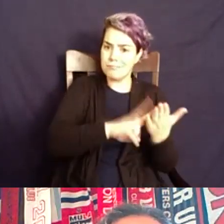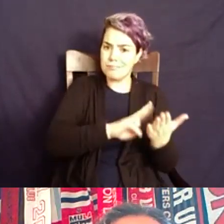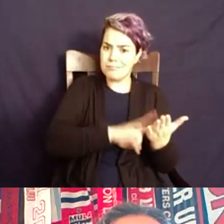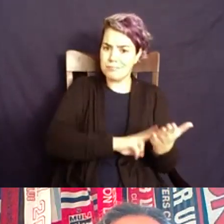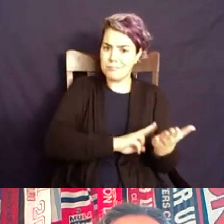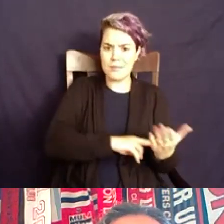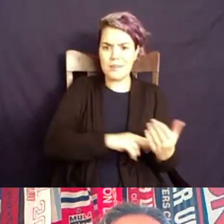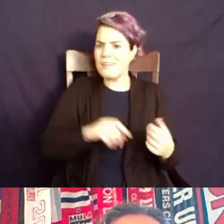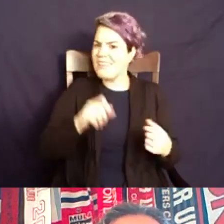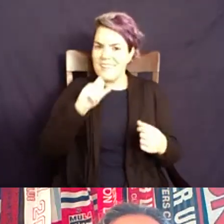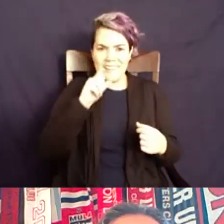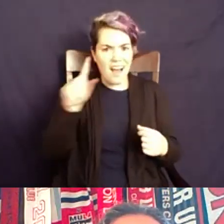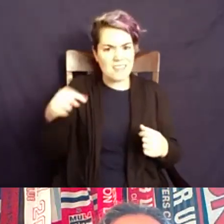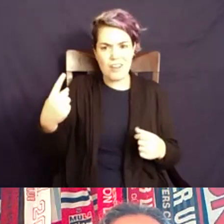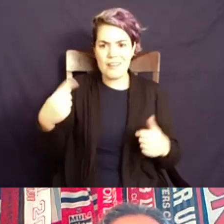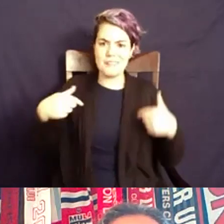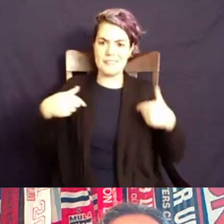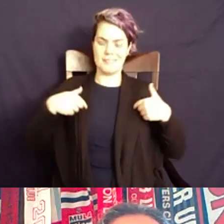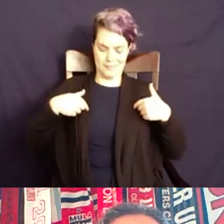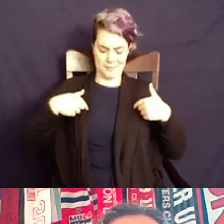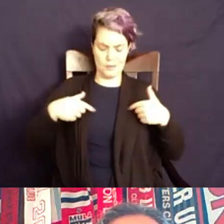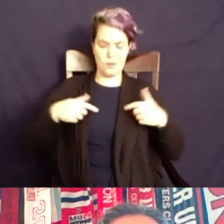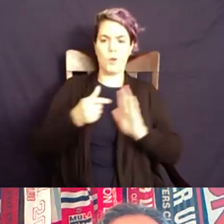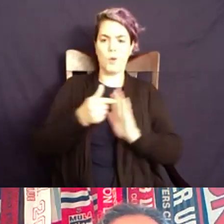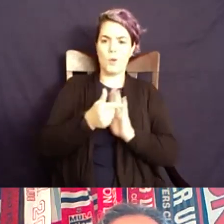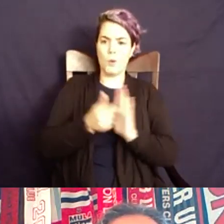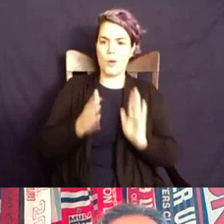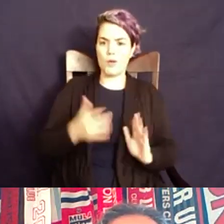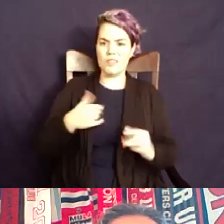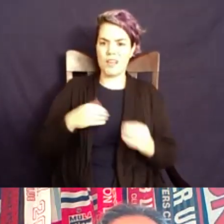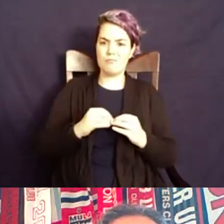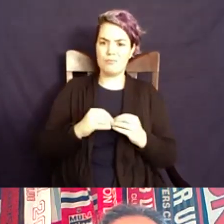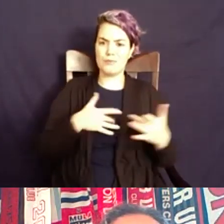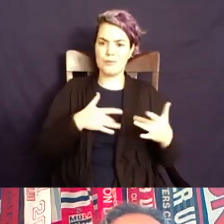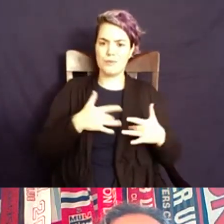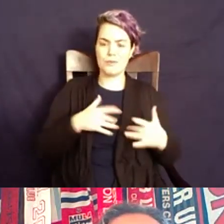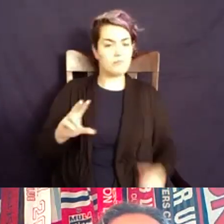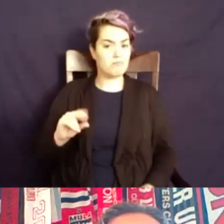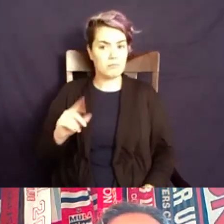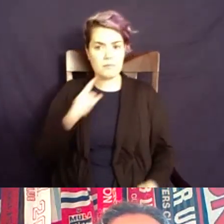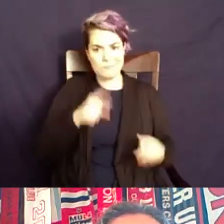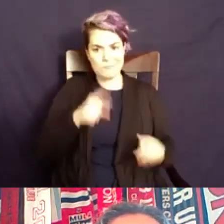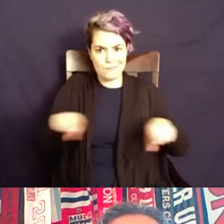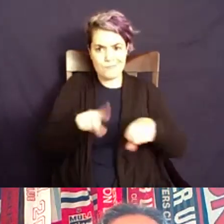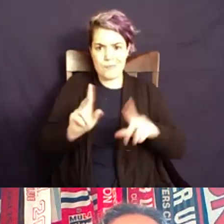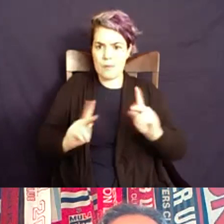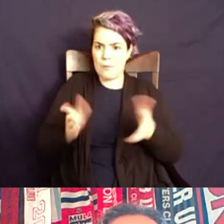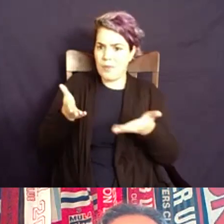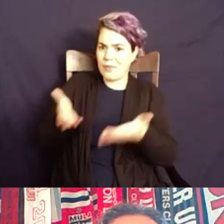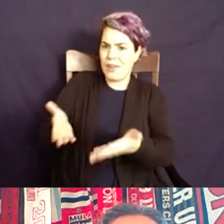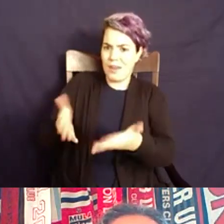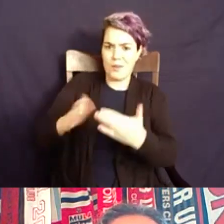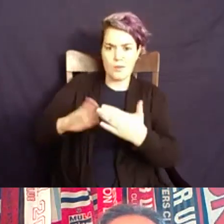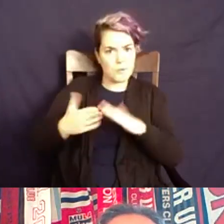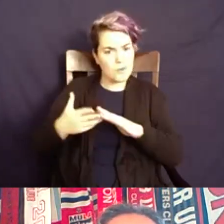just the lawyers and paralegal advocates at Connecticut Legal Rights Project that cared about this, but it was people from the community who cared